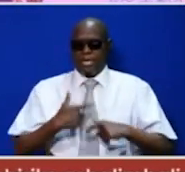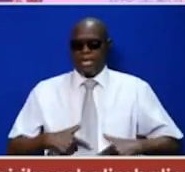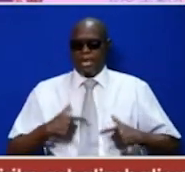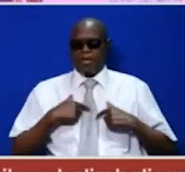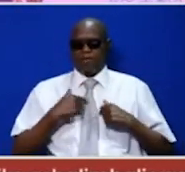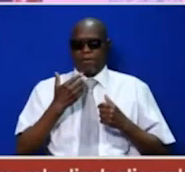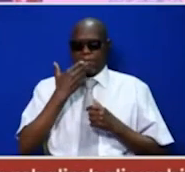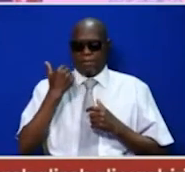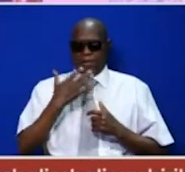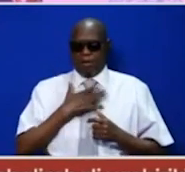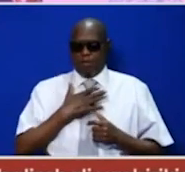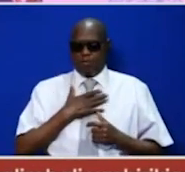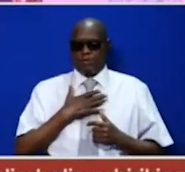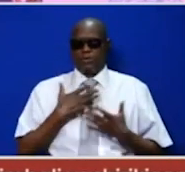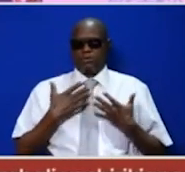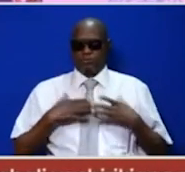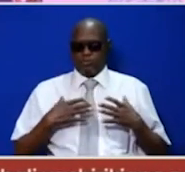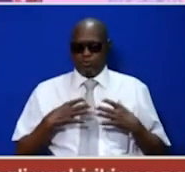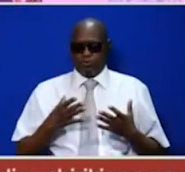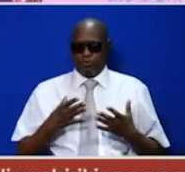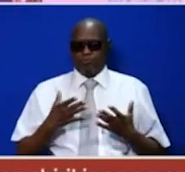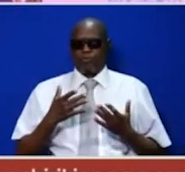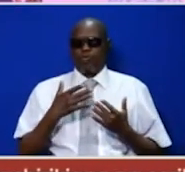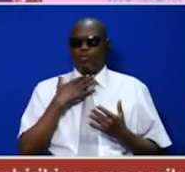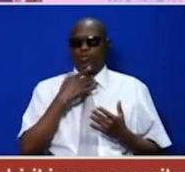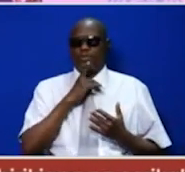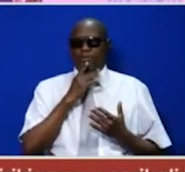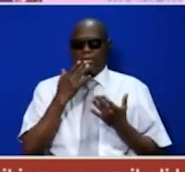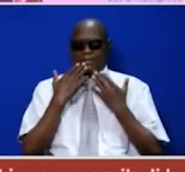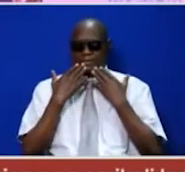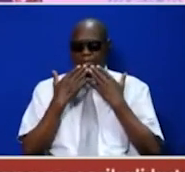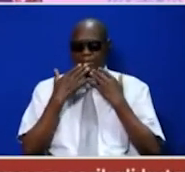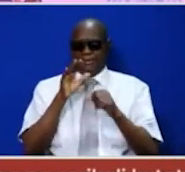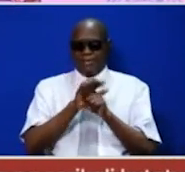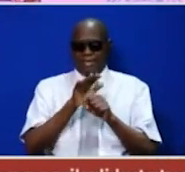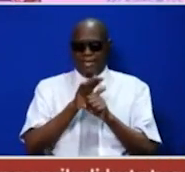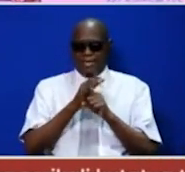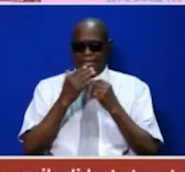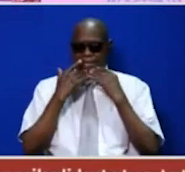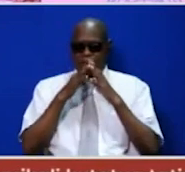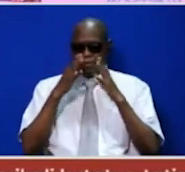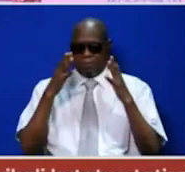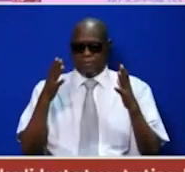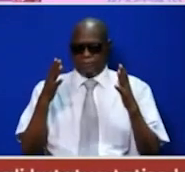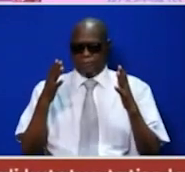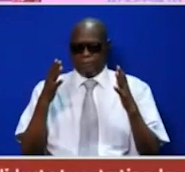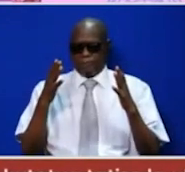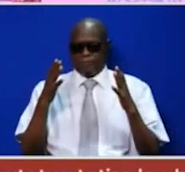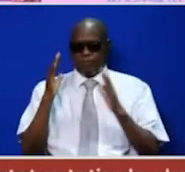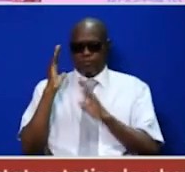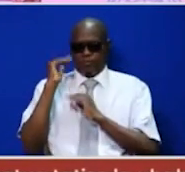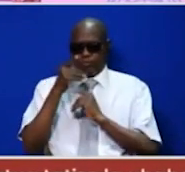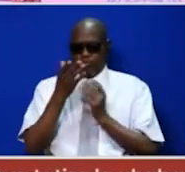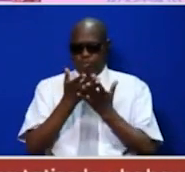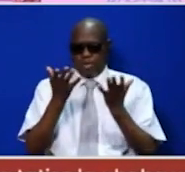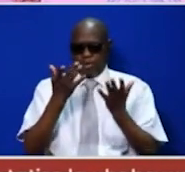for our people. So once more, I want to say asante sana. Thank you very much. I wish you well. We are